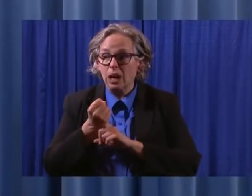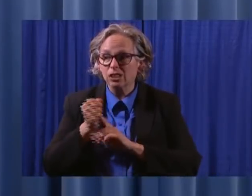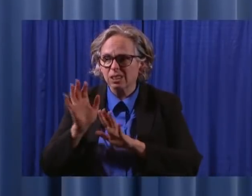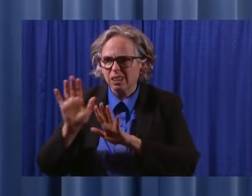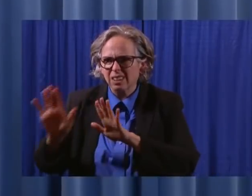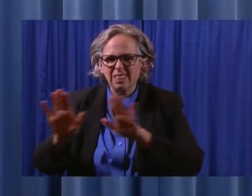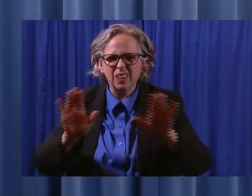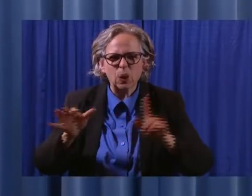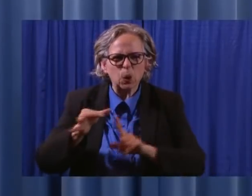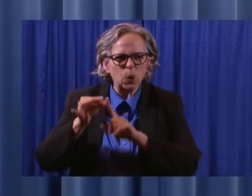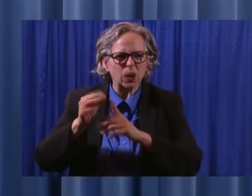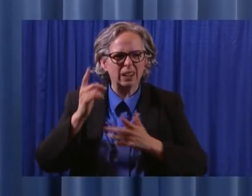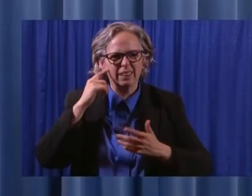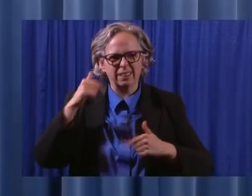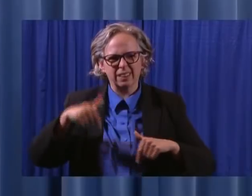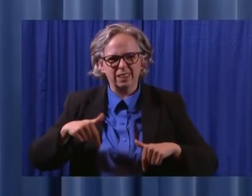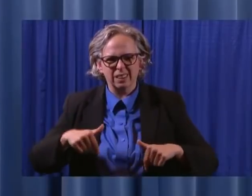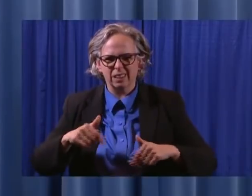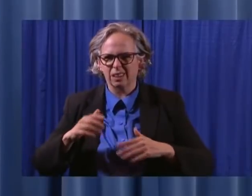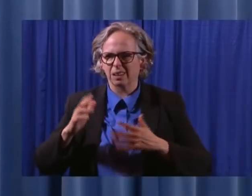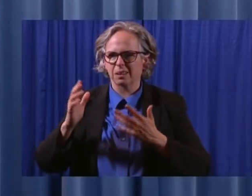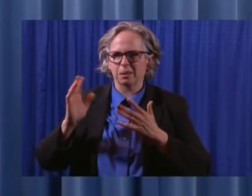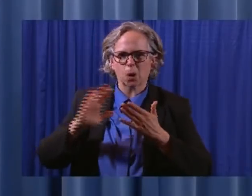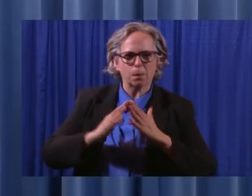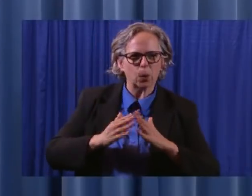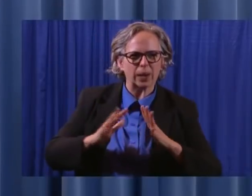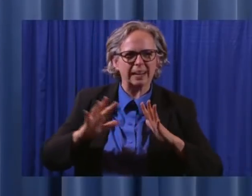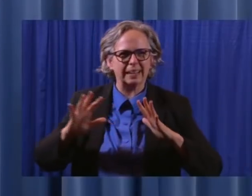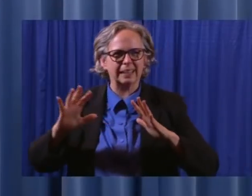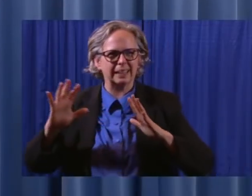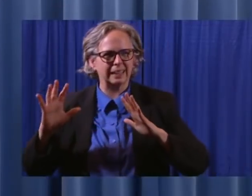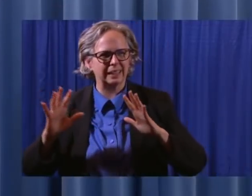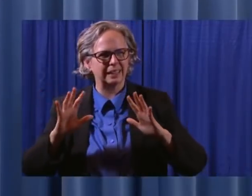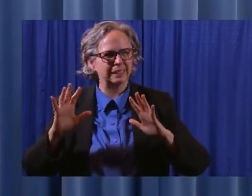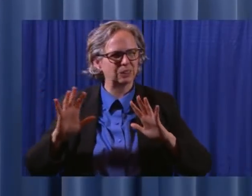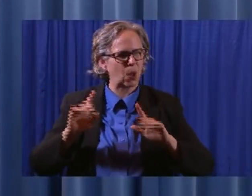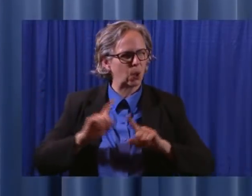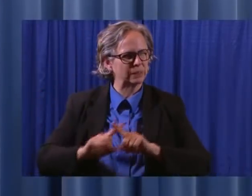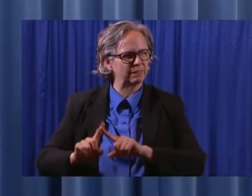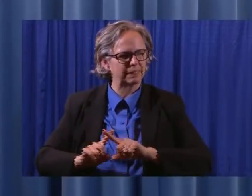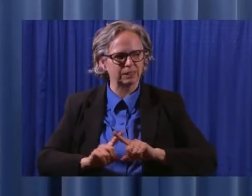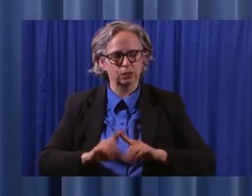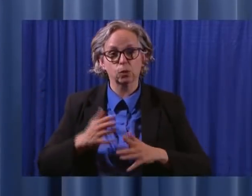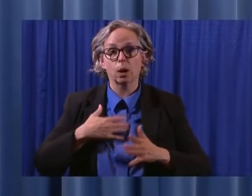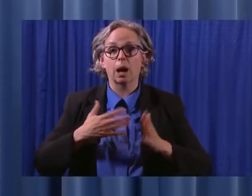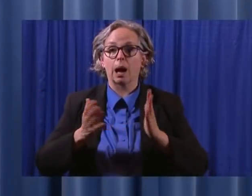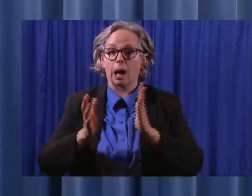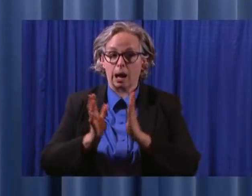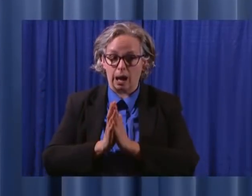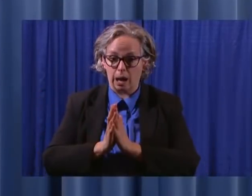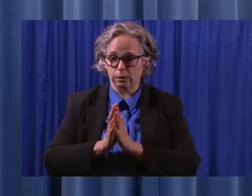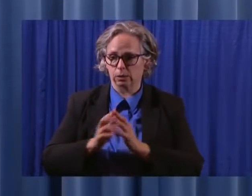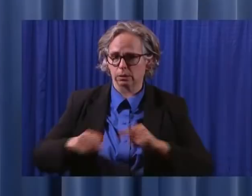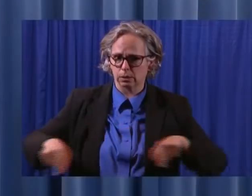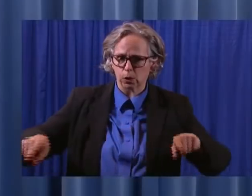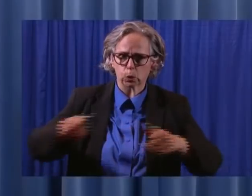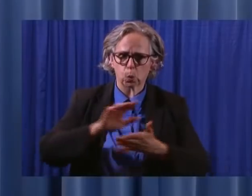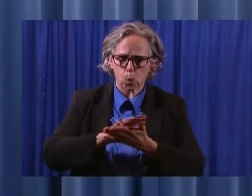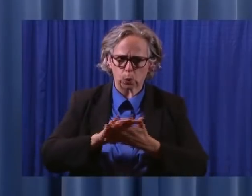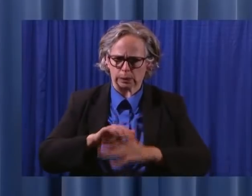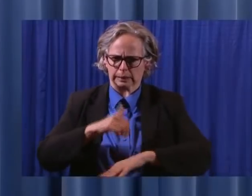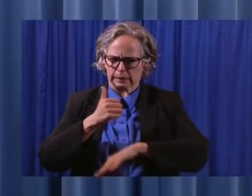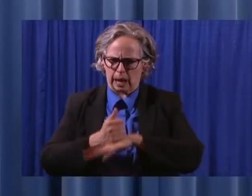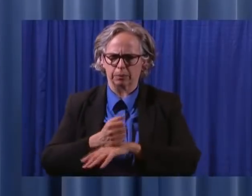different. We would urge all of them to do as many measures as they can in regard to health, because the spread of COVID